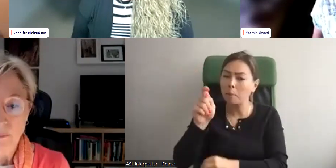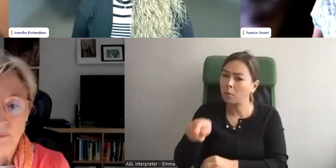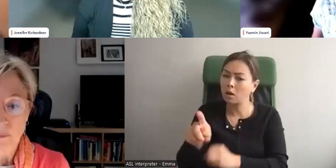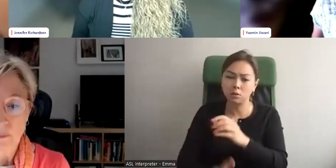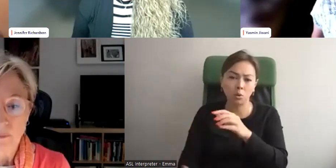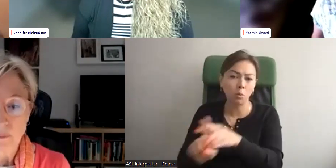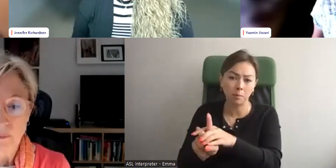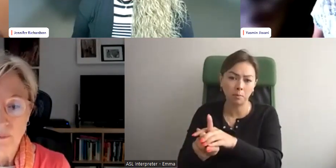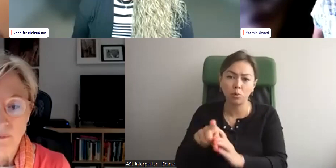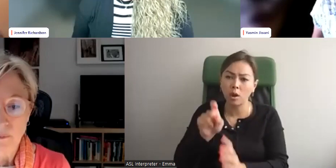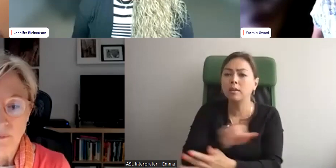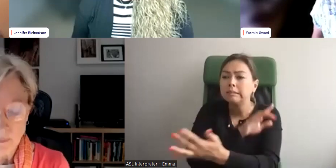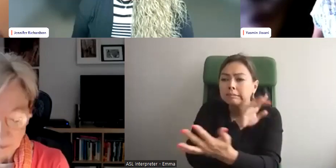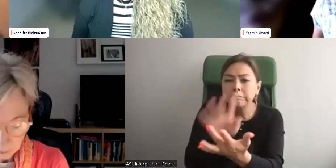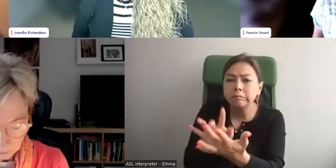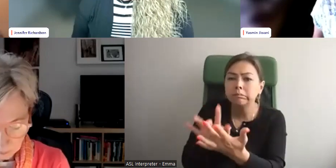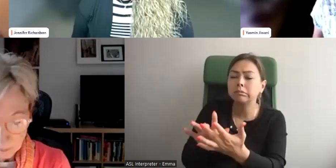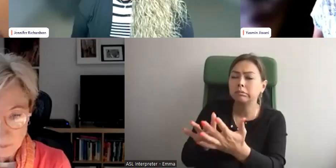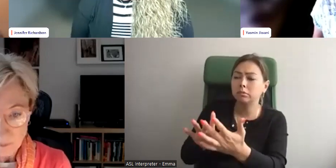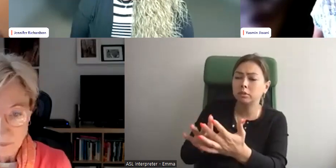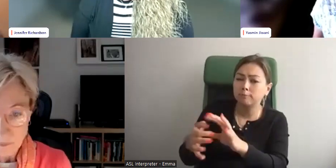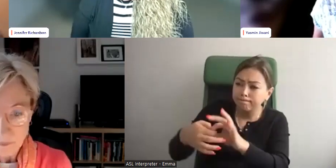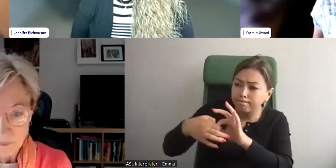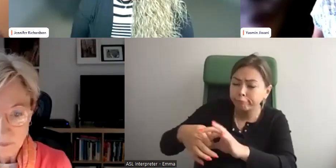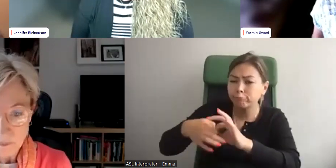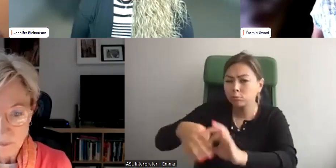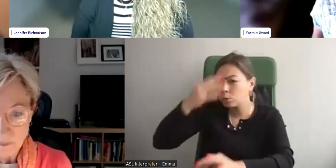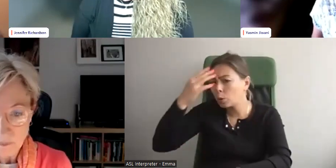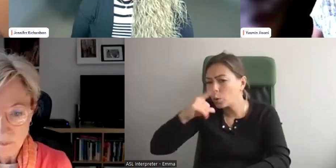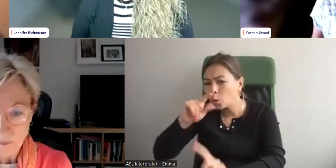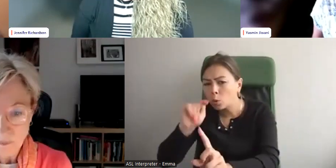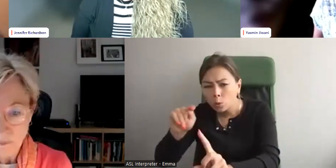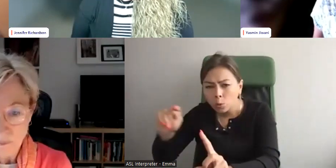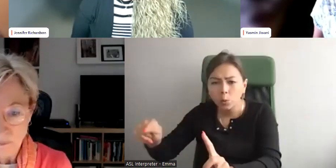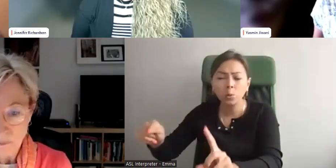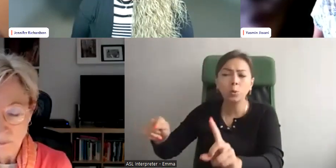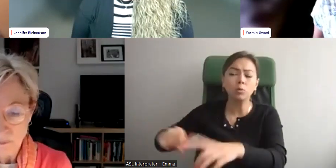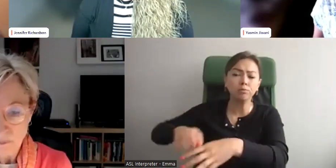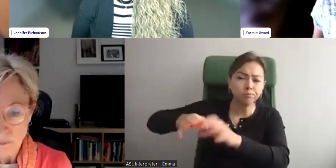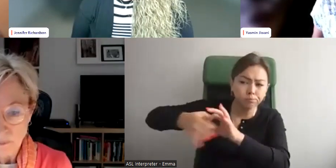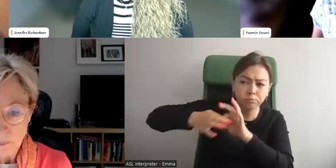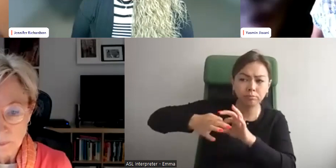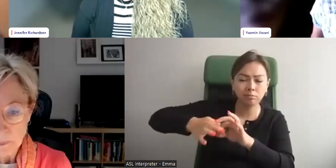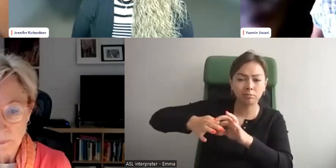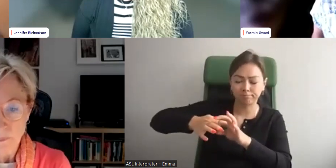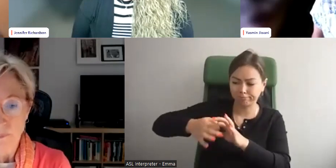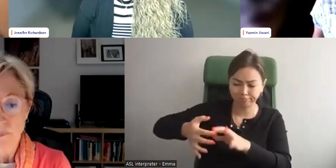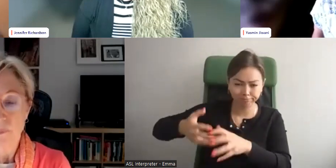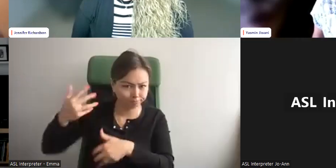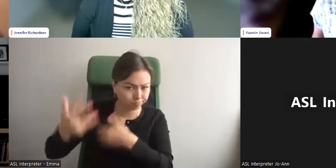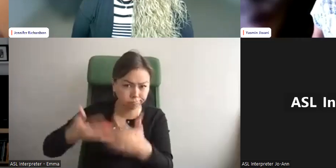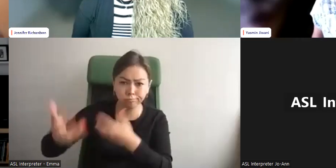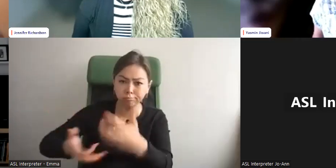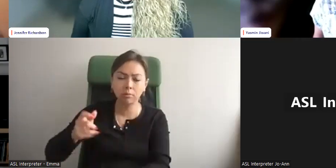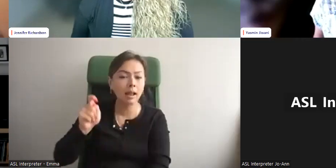to do the outreach. You've got to, you know who the people are and basically work with that. So it's not